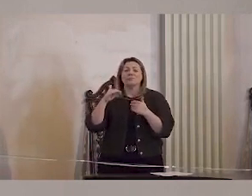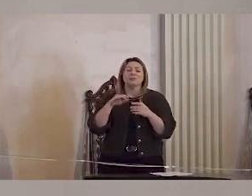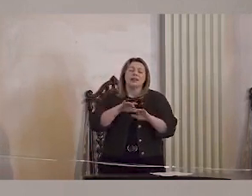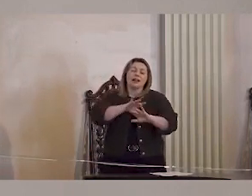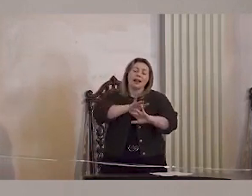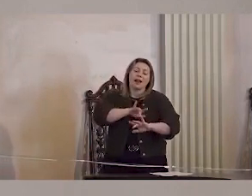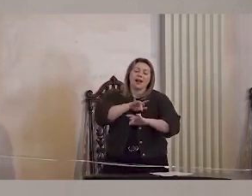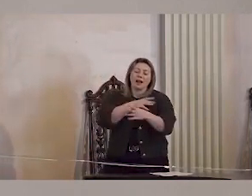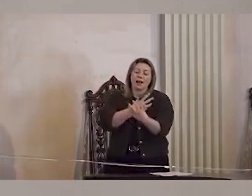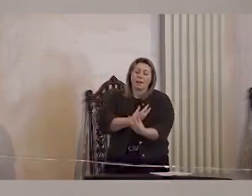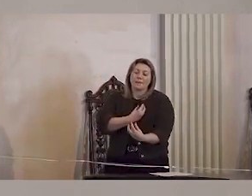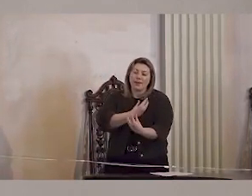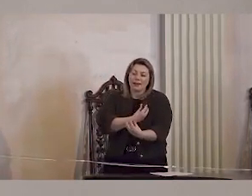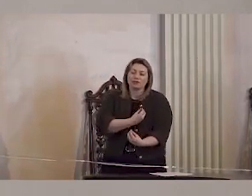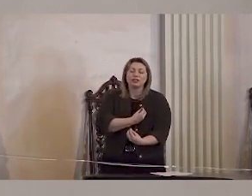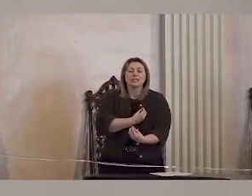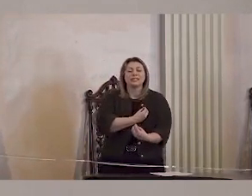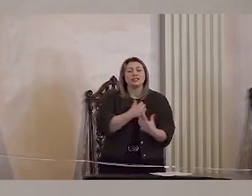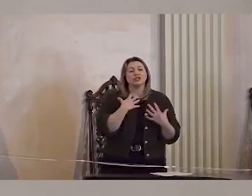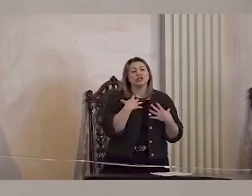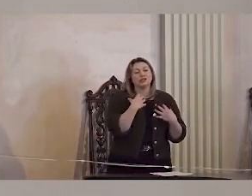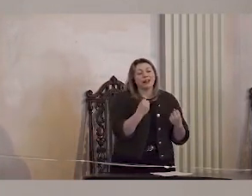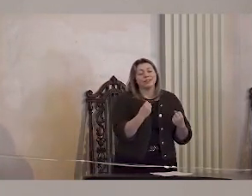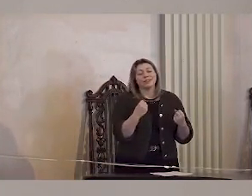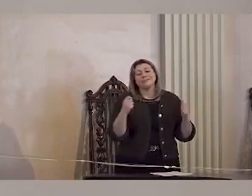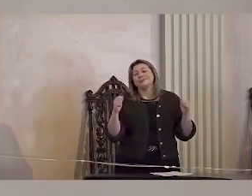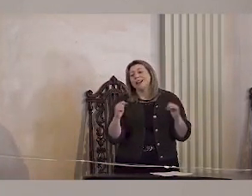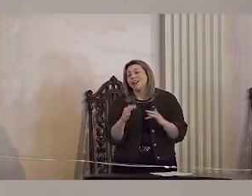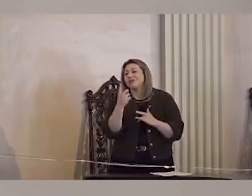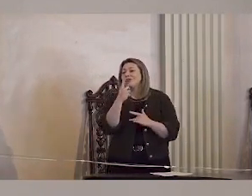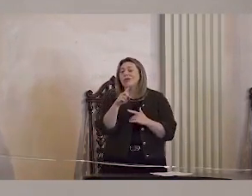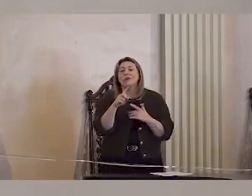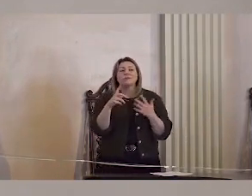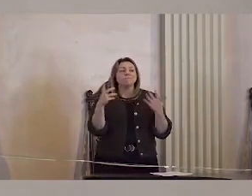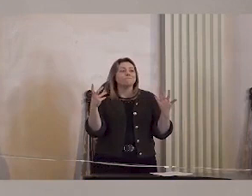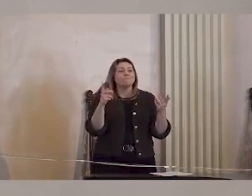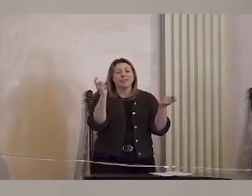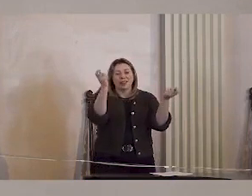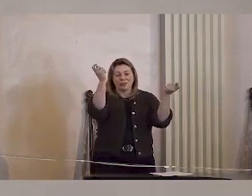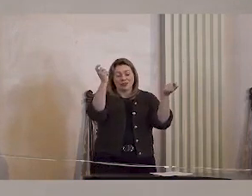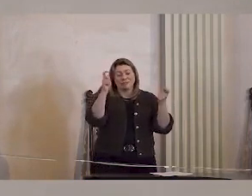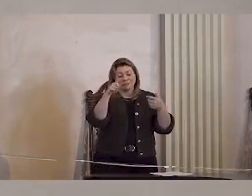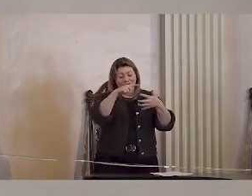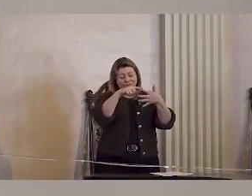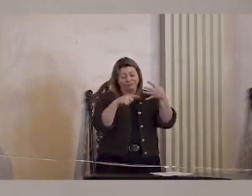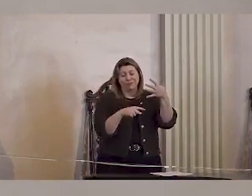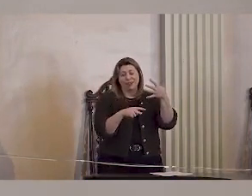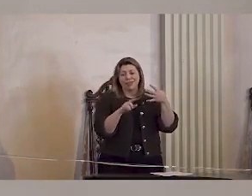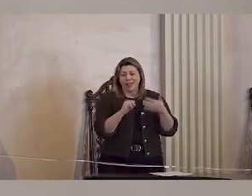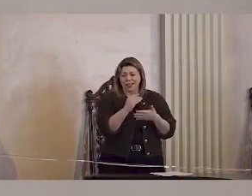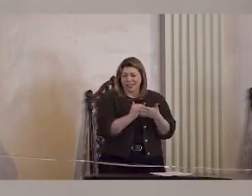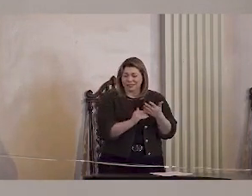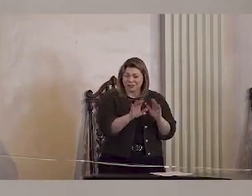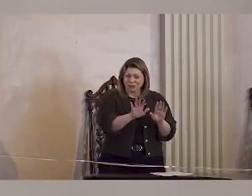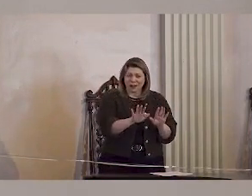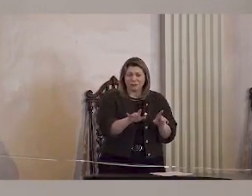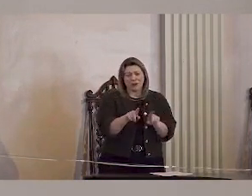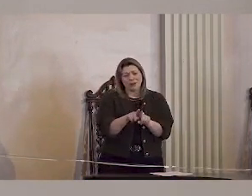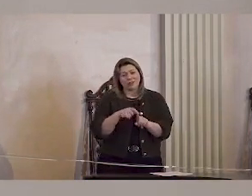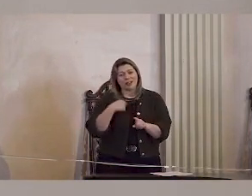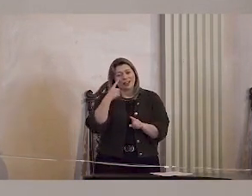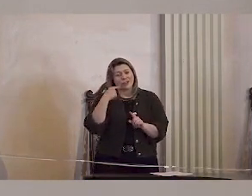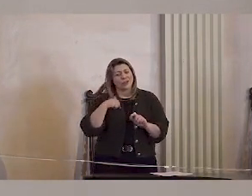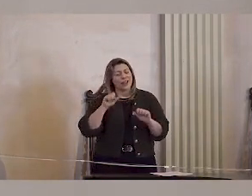compassion, strength, gathering to celebrate. That's a great list, but I think it's also okay to gather